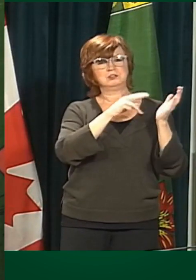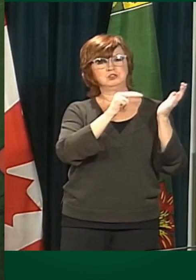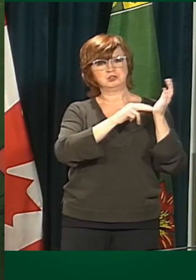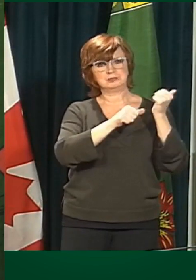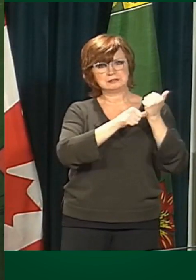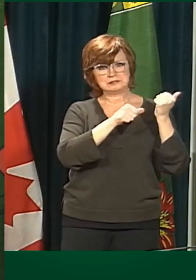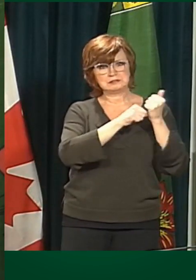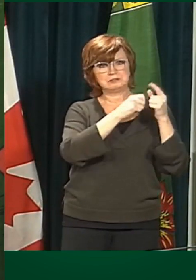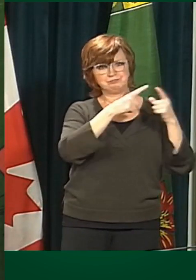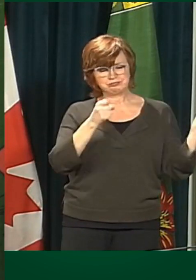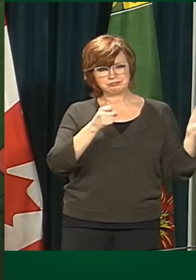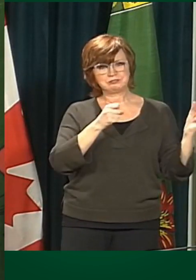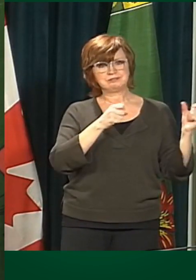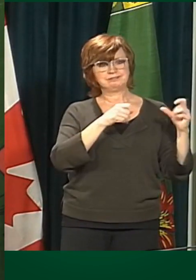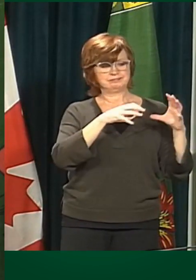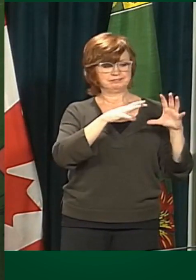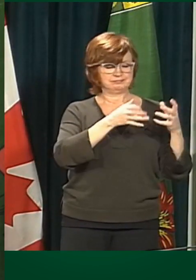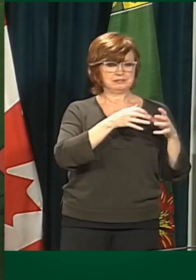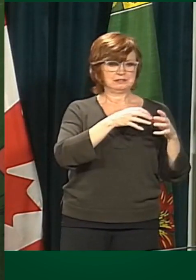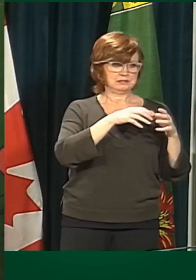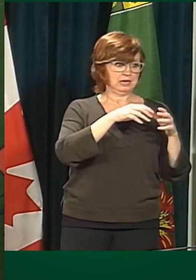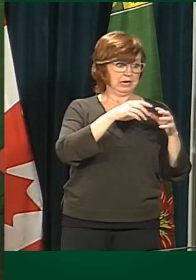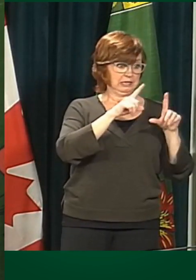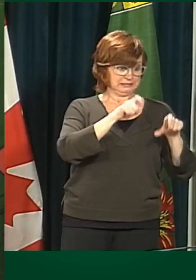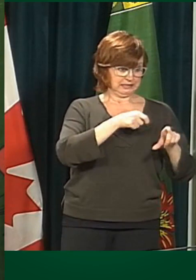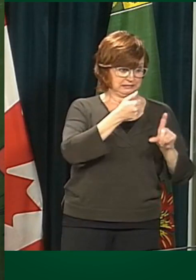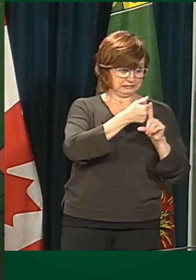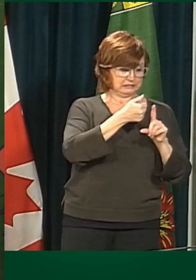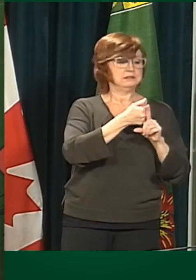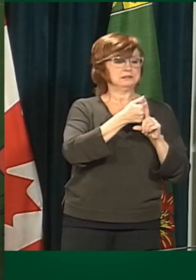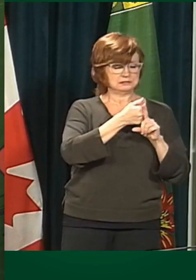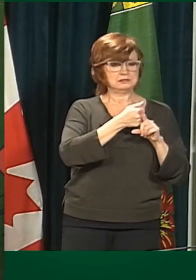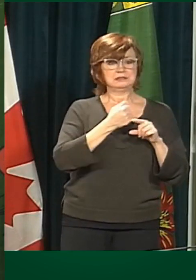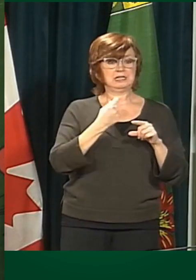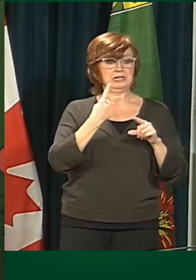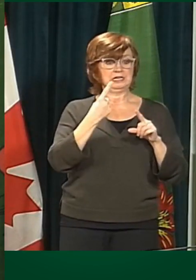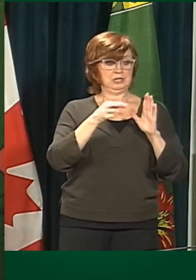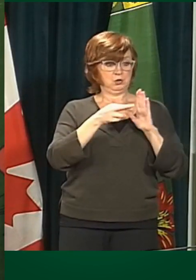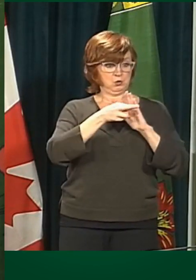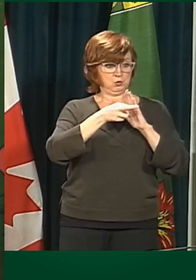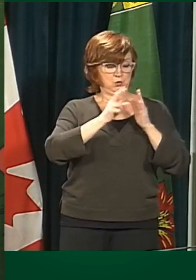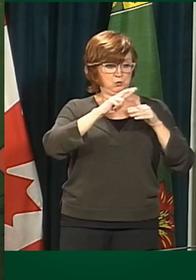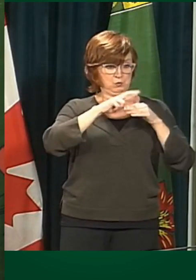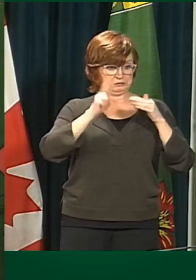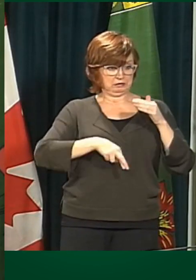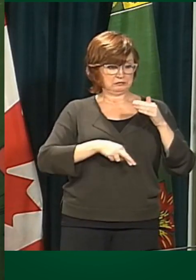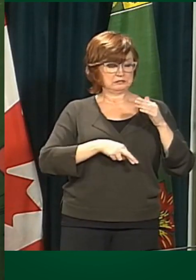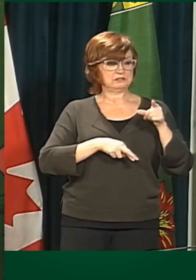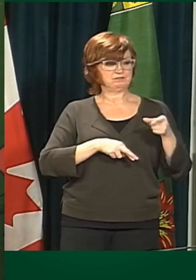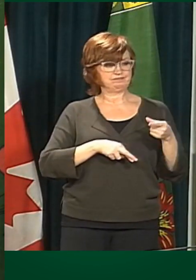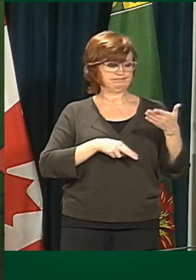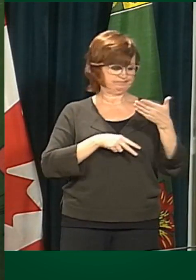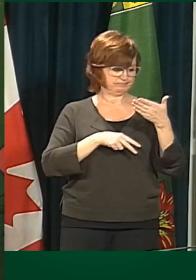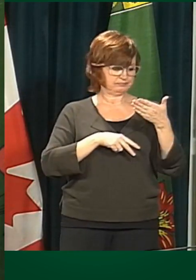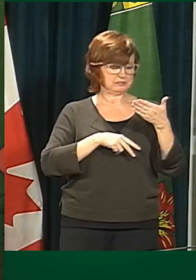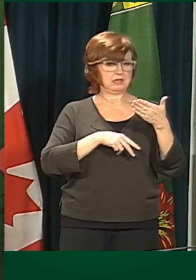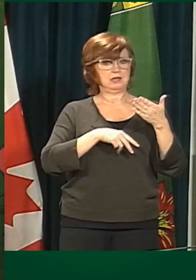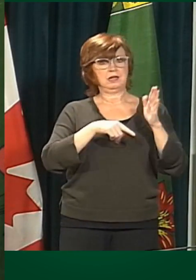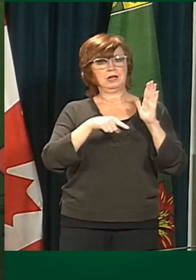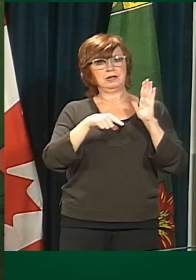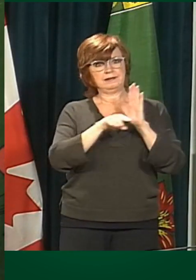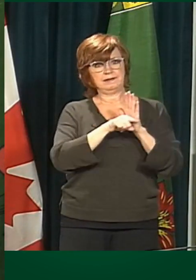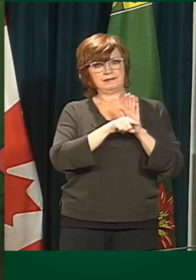can someone continue to go back to work or continue to stay at home. So we have, in those settings, we